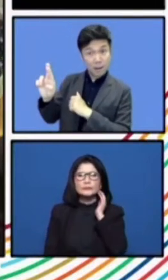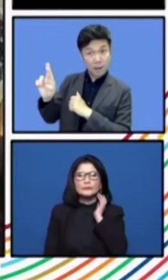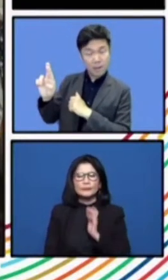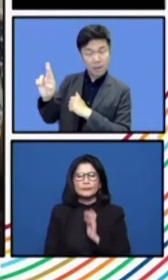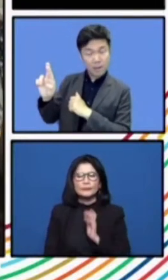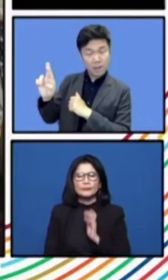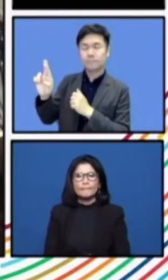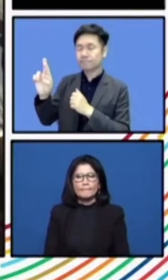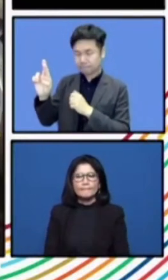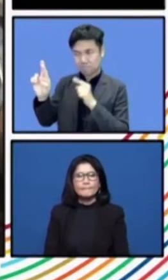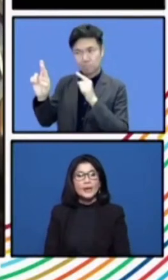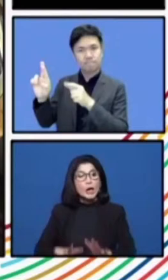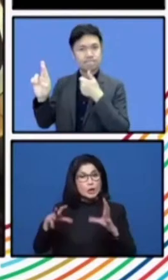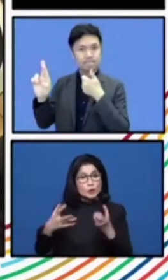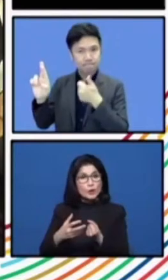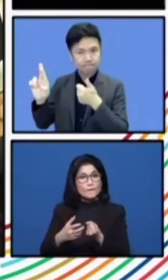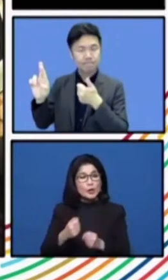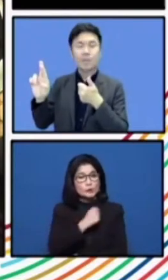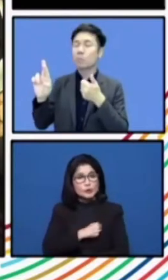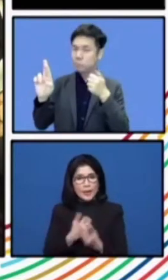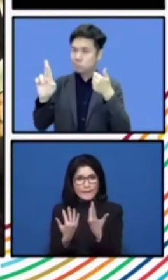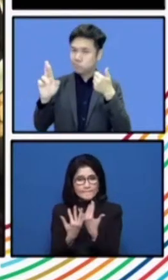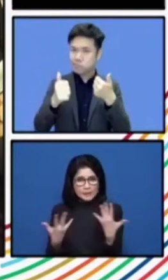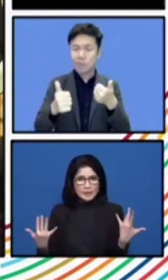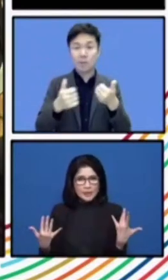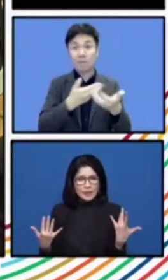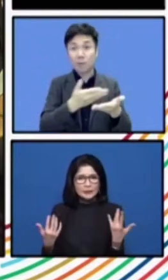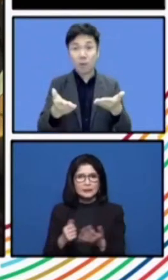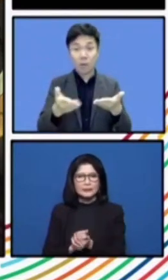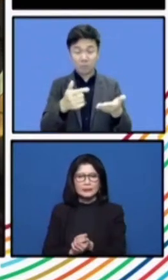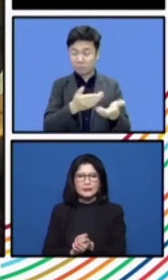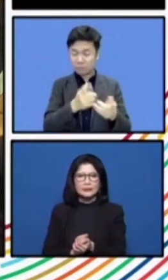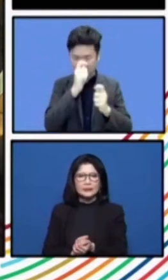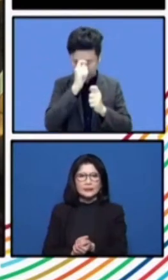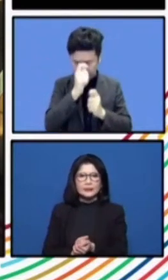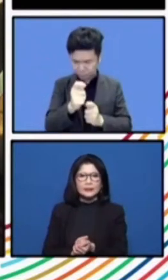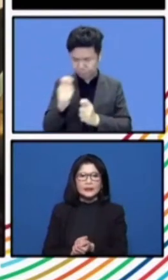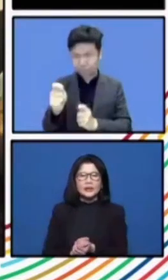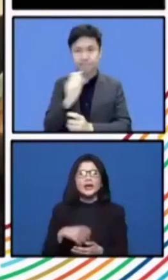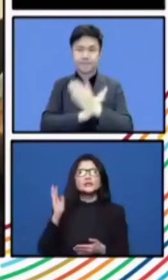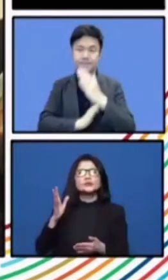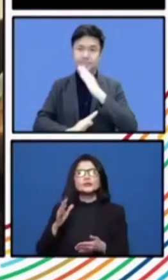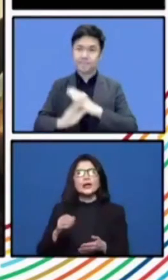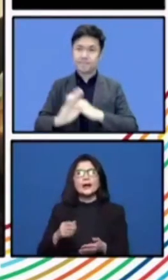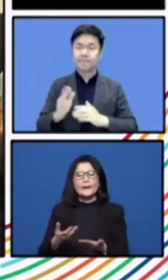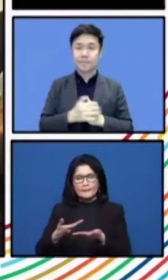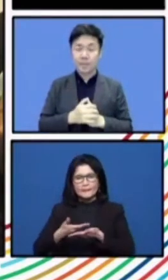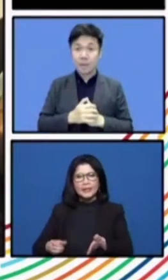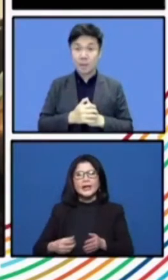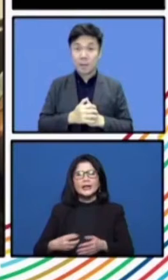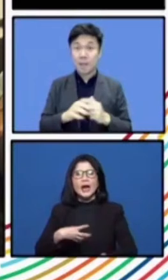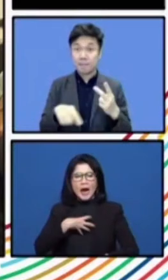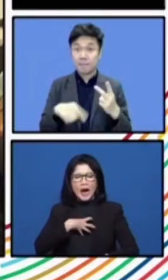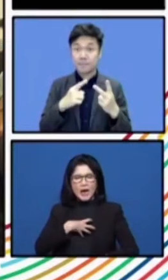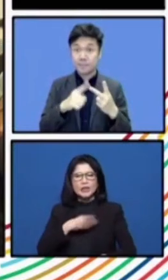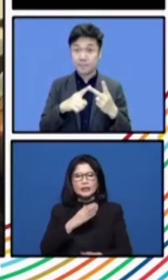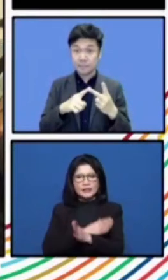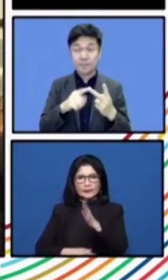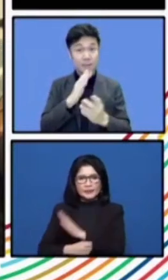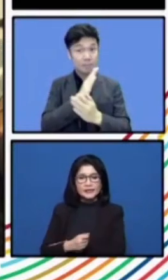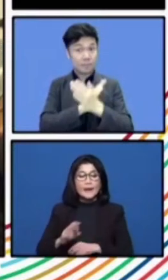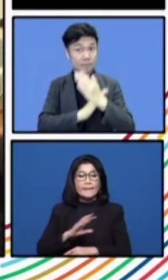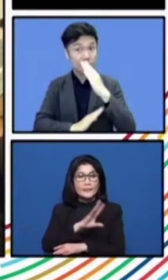allow Community Readiness in making the rights real for pwds engagement of persons with disem disabilities